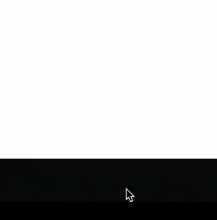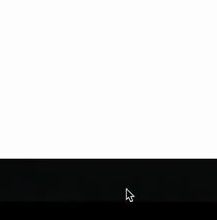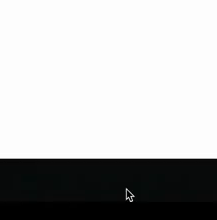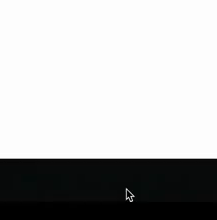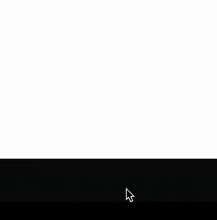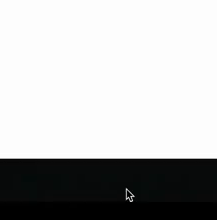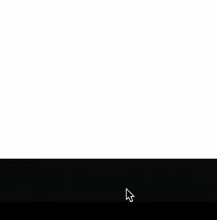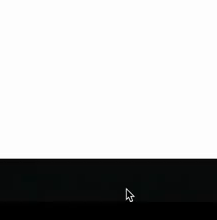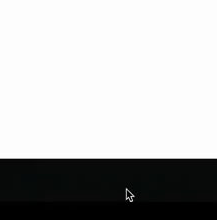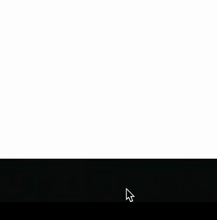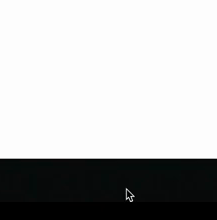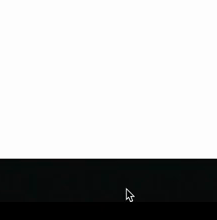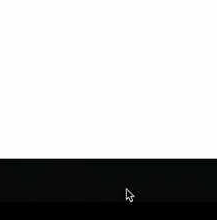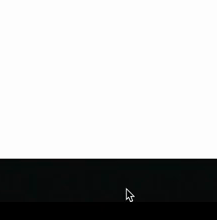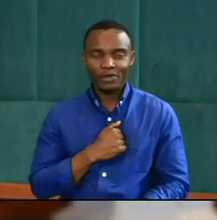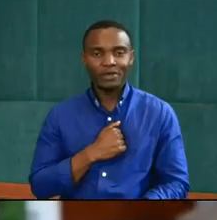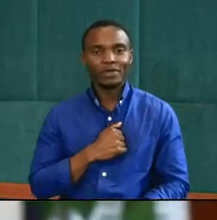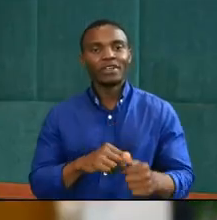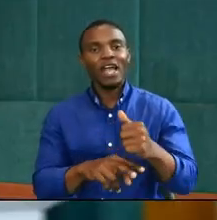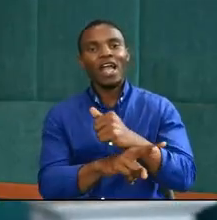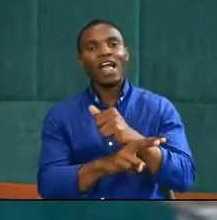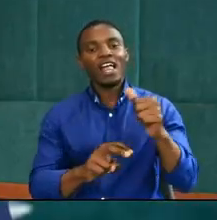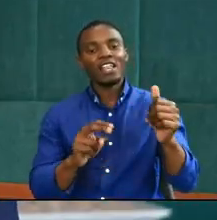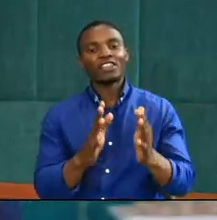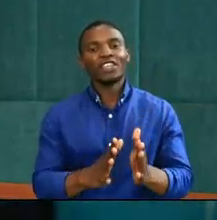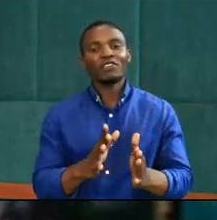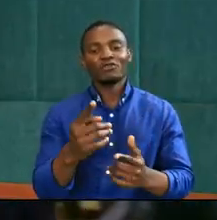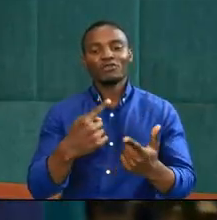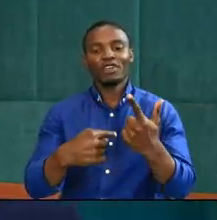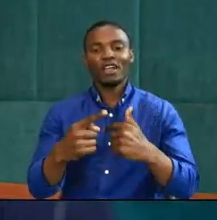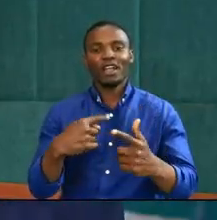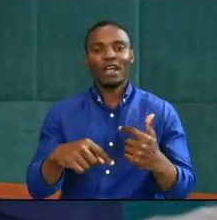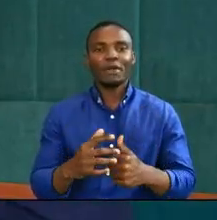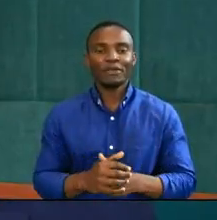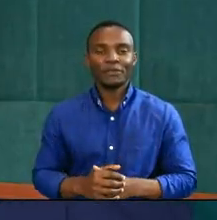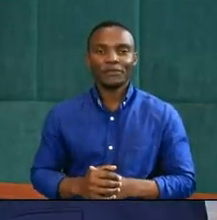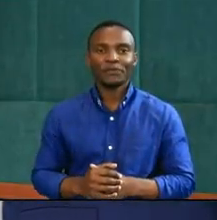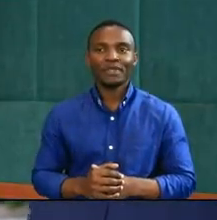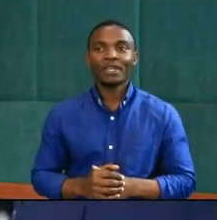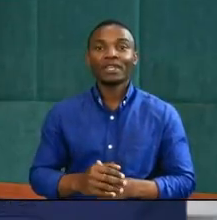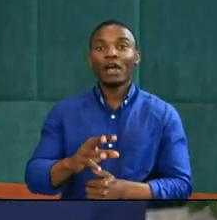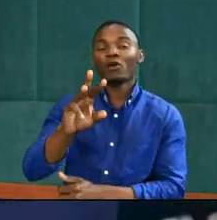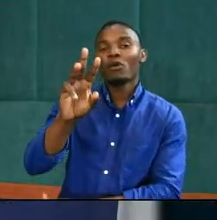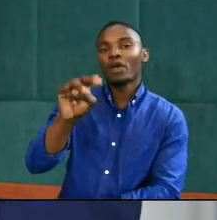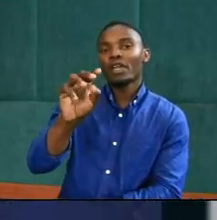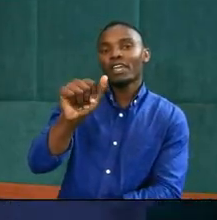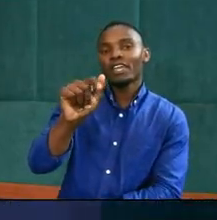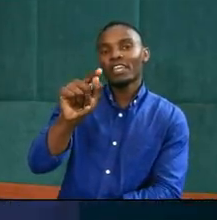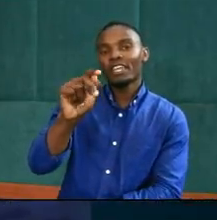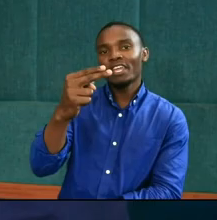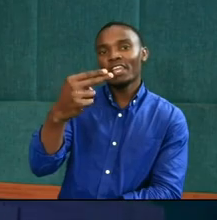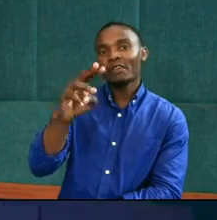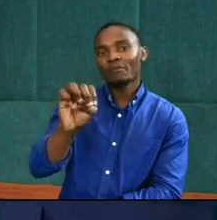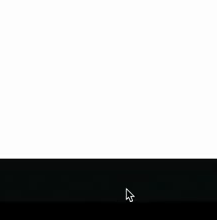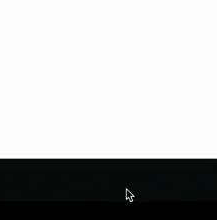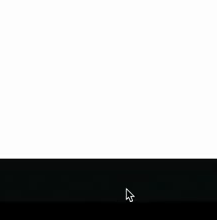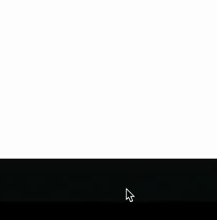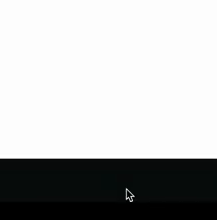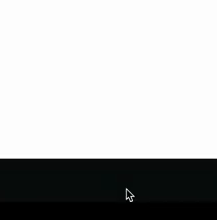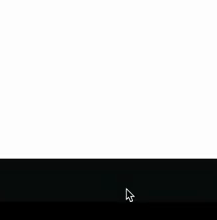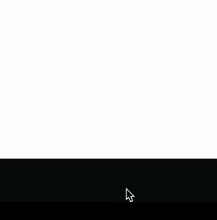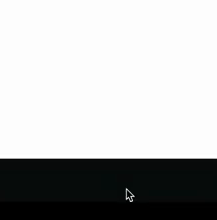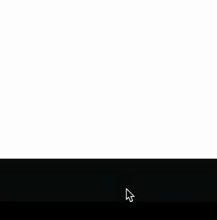The thief is coming. Here is Jesus. Here is Jesus in Matthew 24 again. Let me read. Jesus says